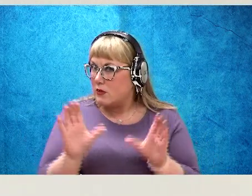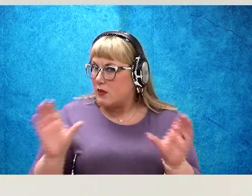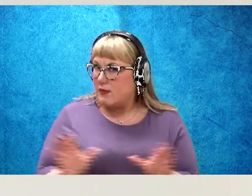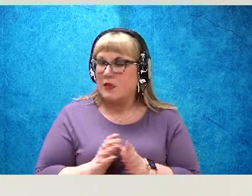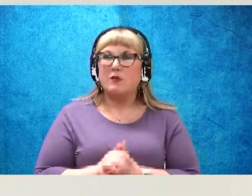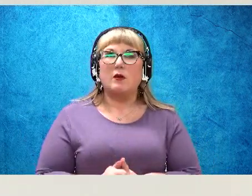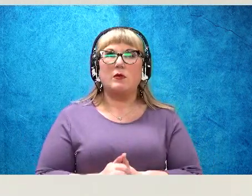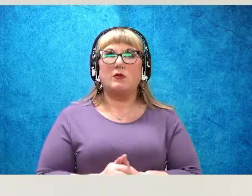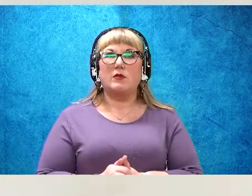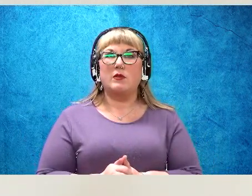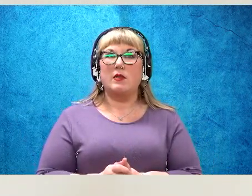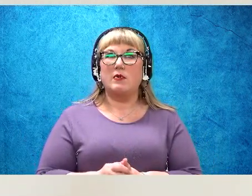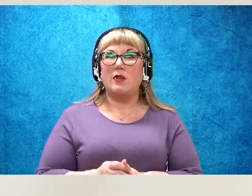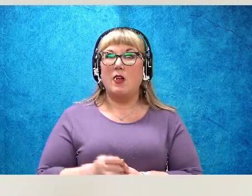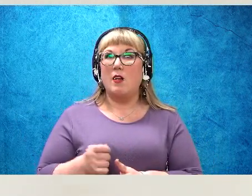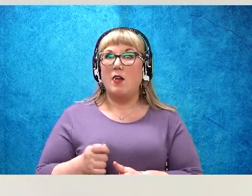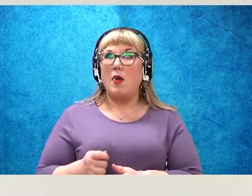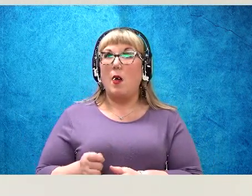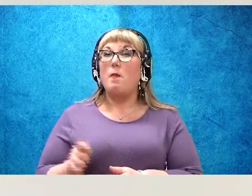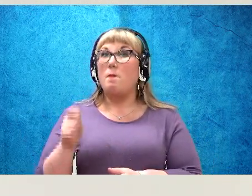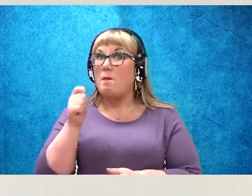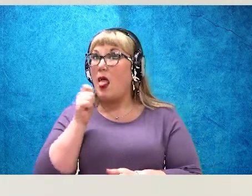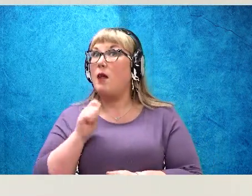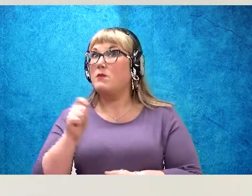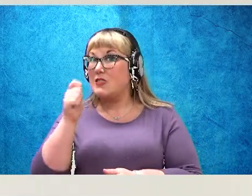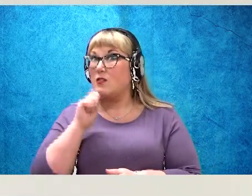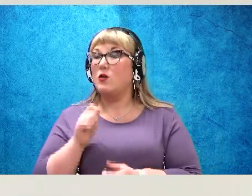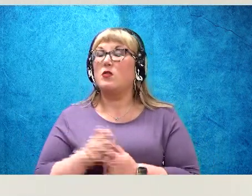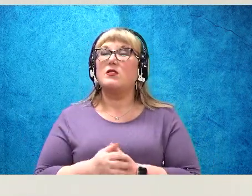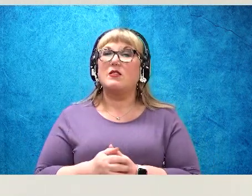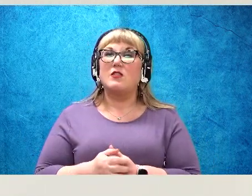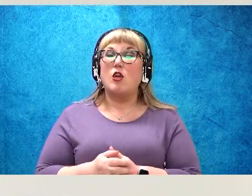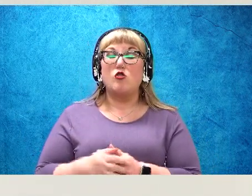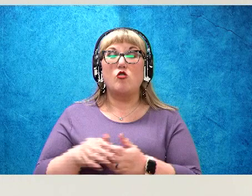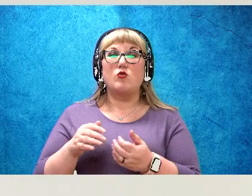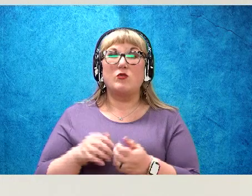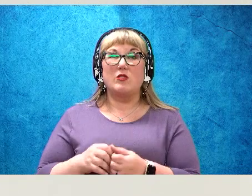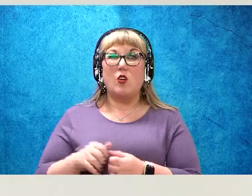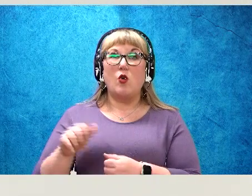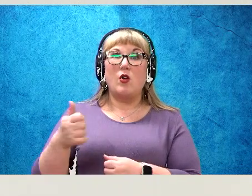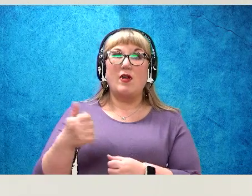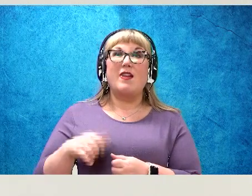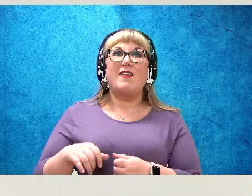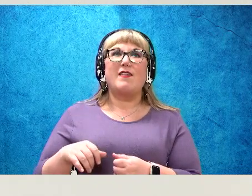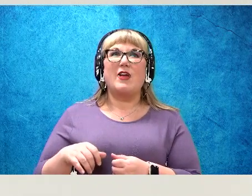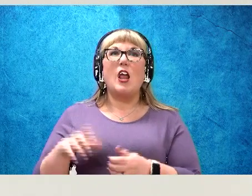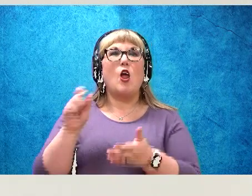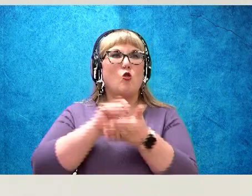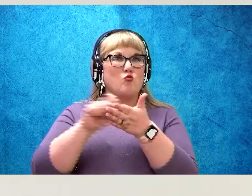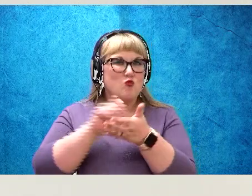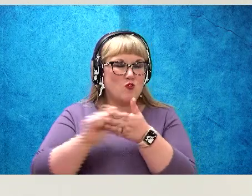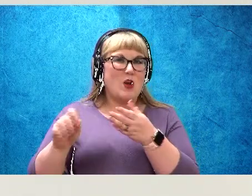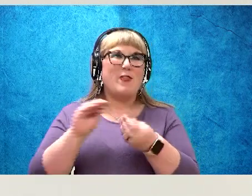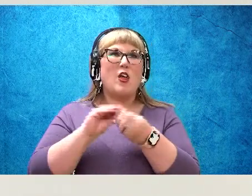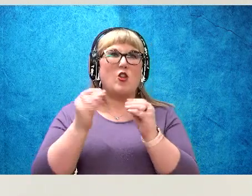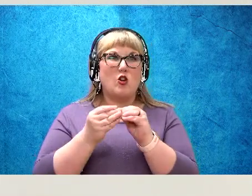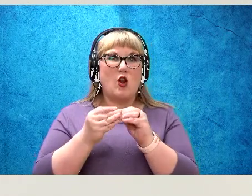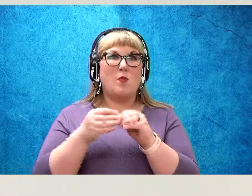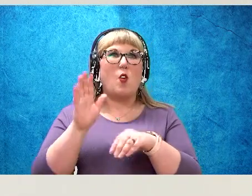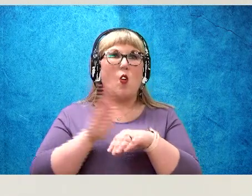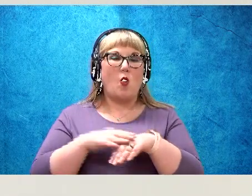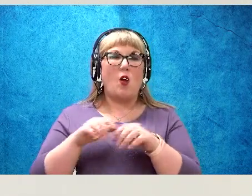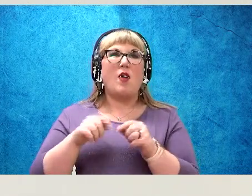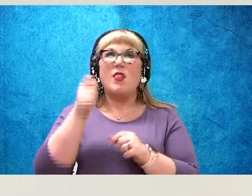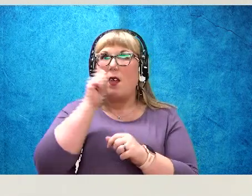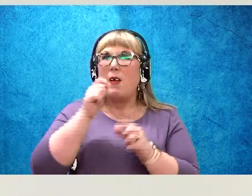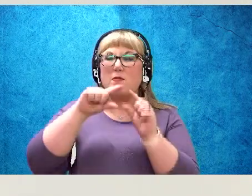is to take popsicle sticks or even pieces of paper and write those numbers on the popsicle sticks or the pieces of paper and